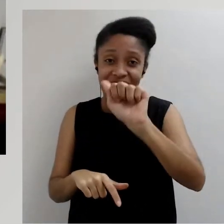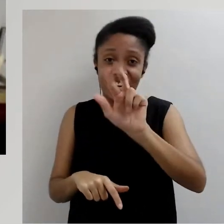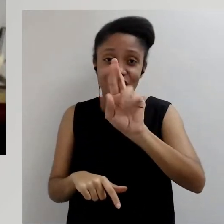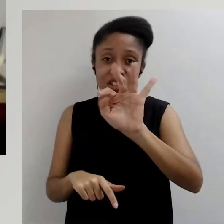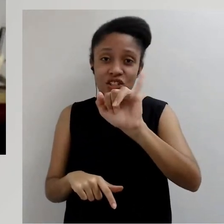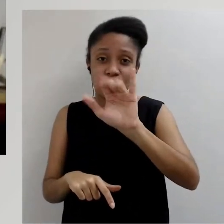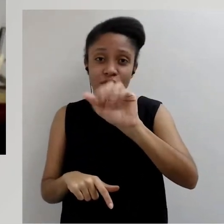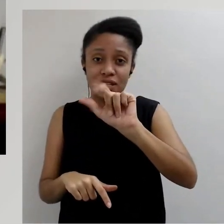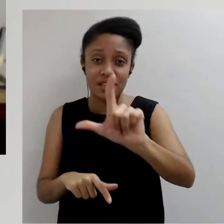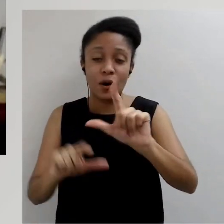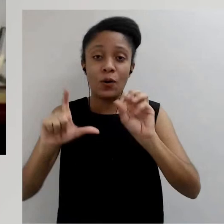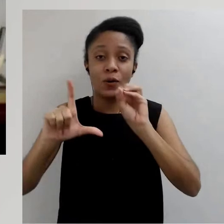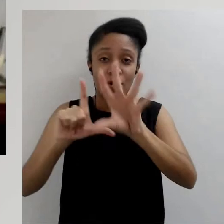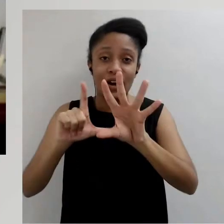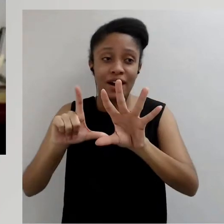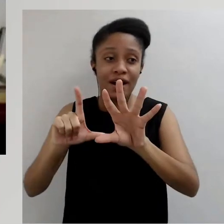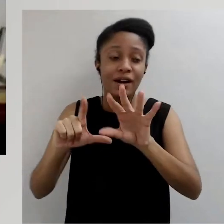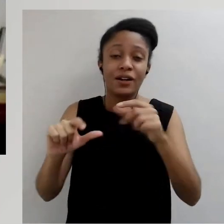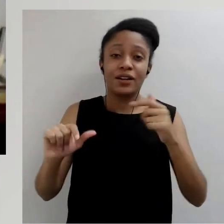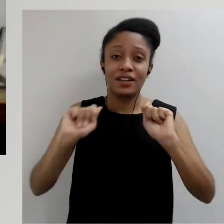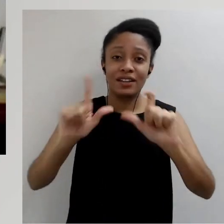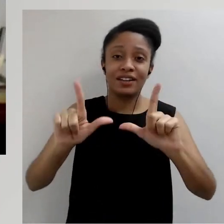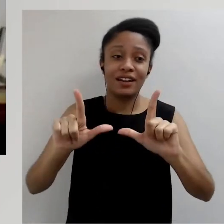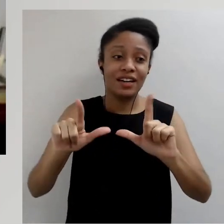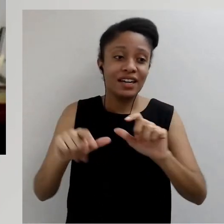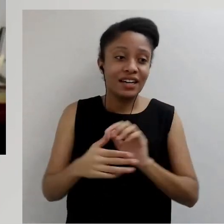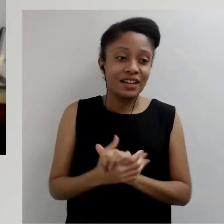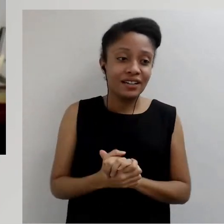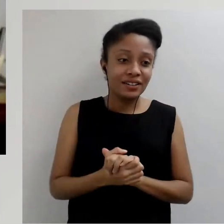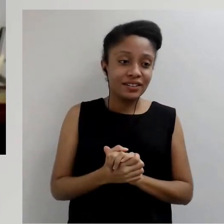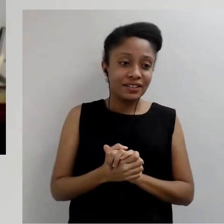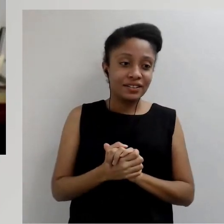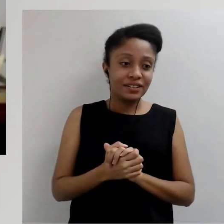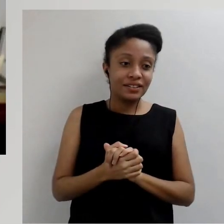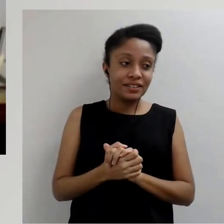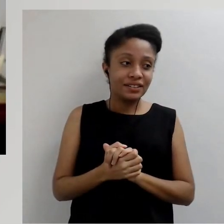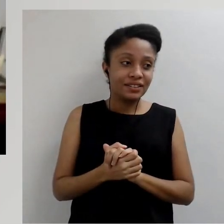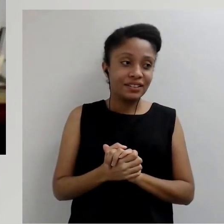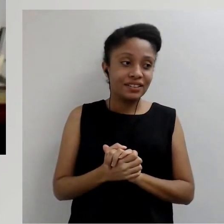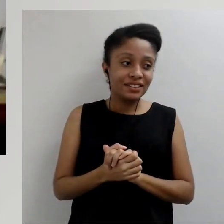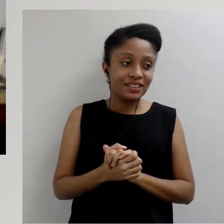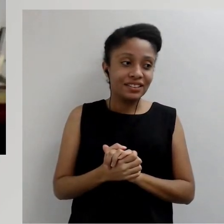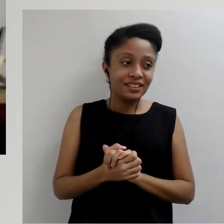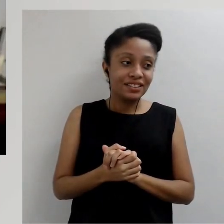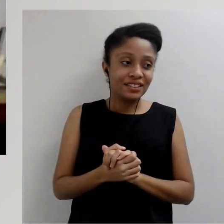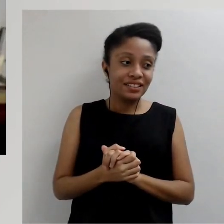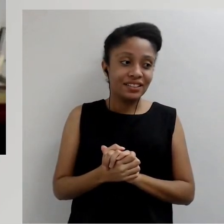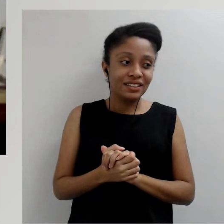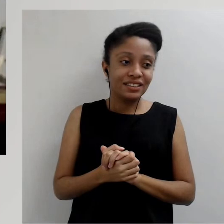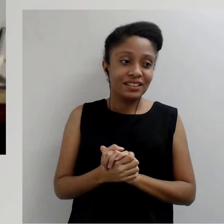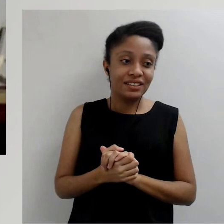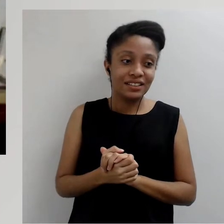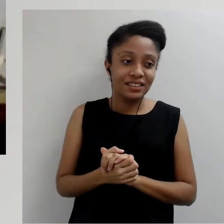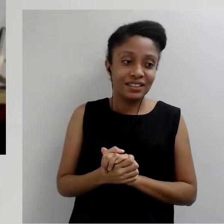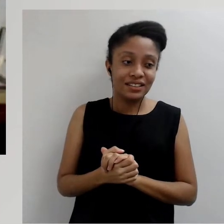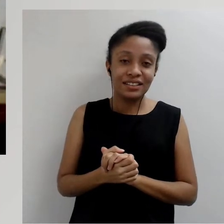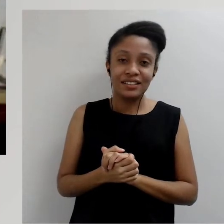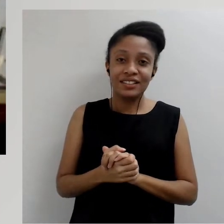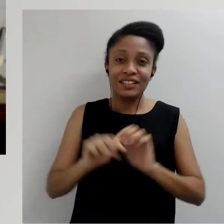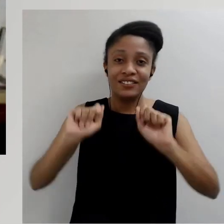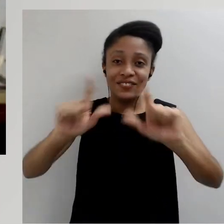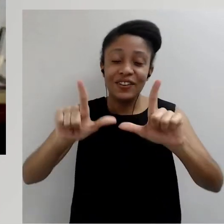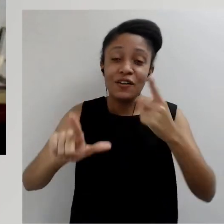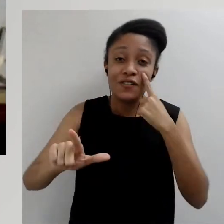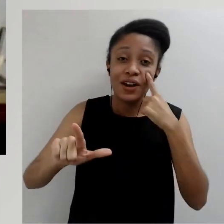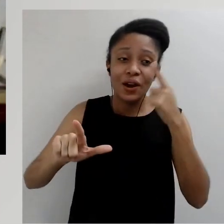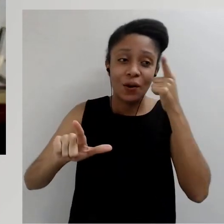with testing and sales. I would like to share 3 minutes if it's possible. Can it be 2 minutes? Okay,